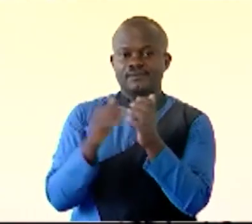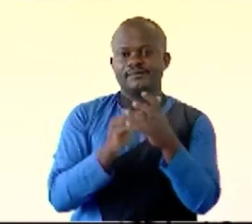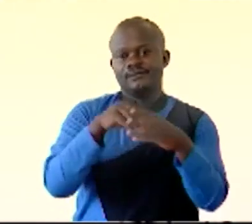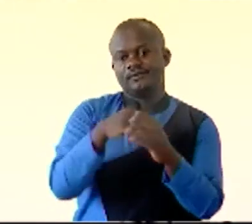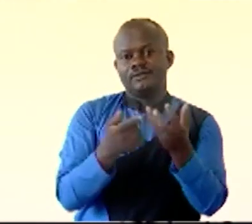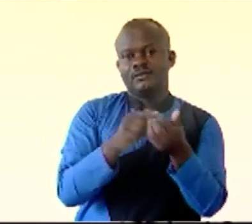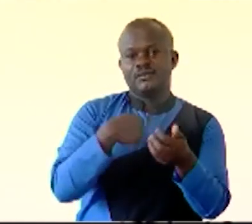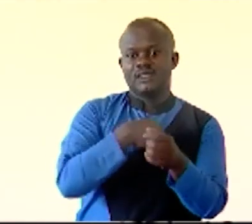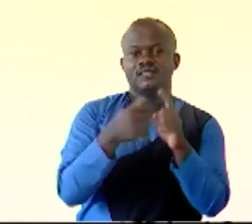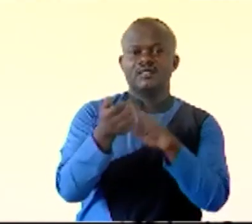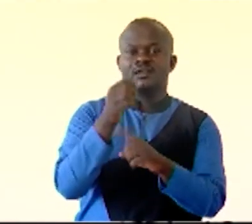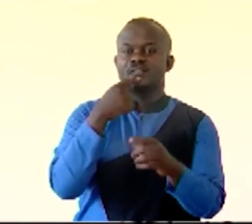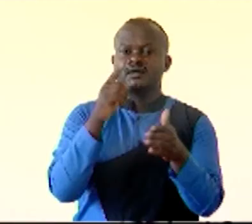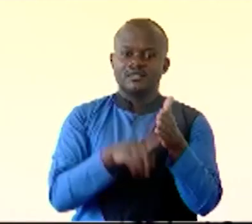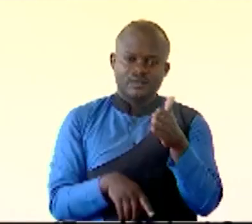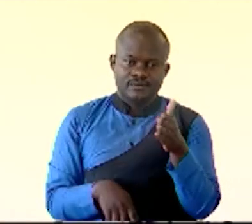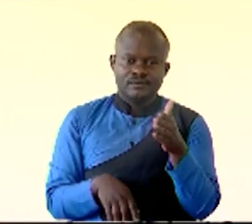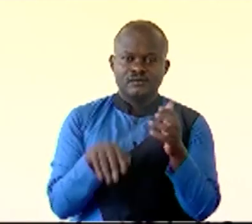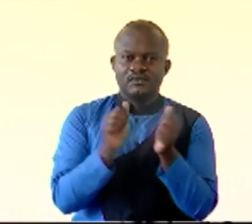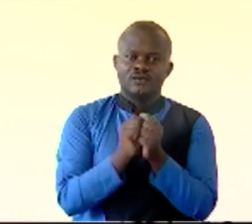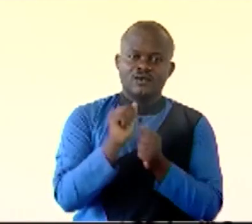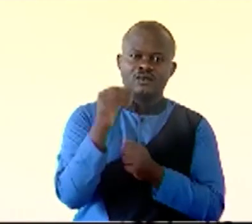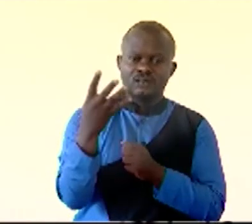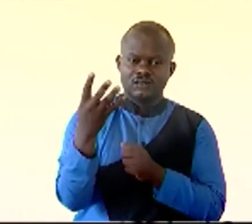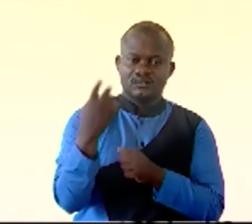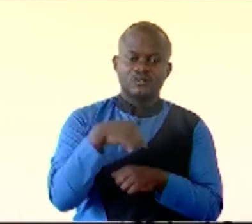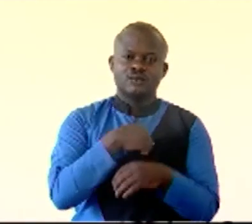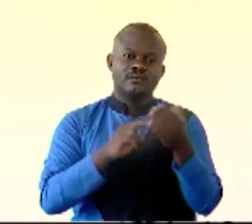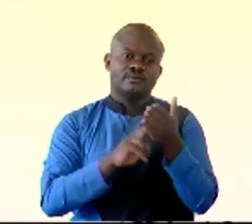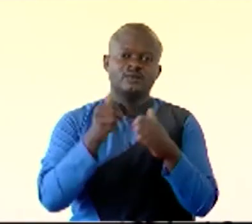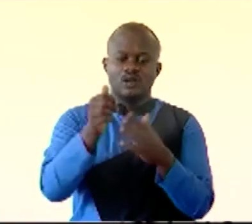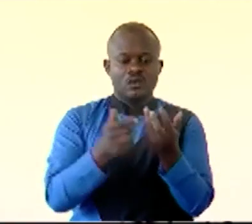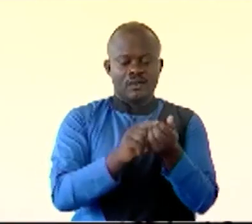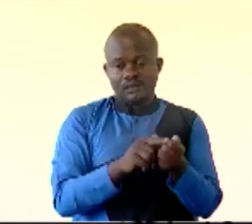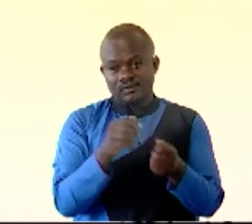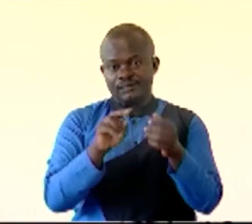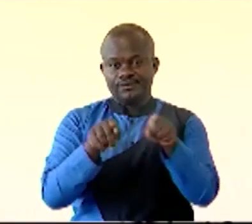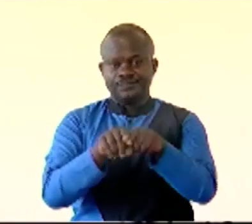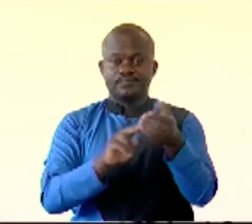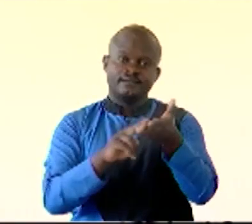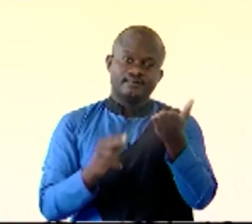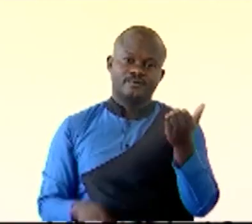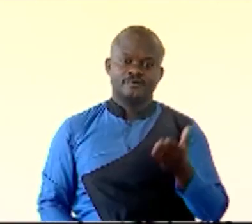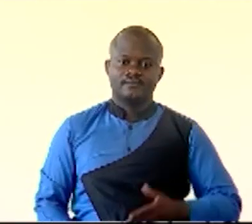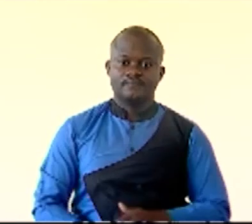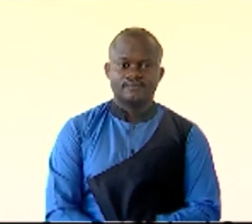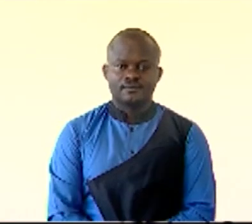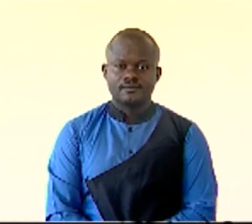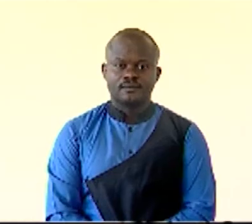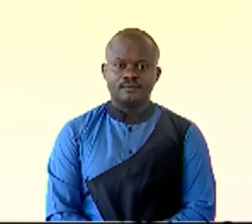what we get is 14. We use your calculators, plus 48, that